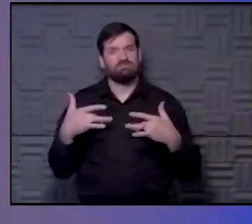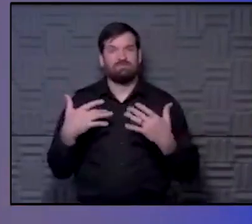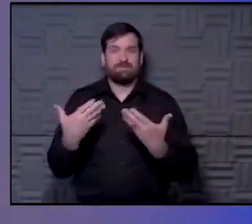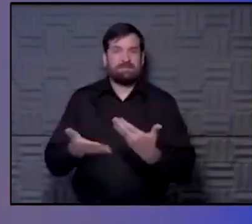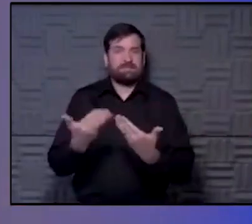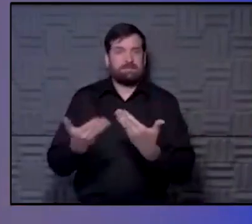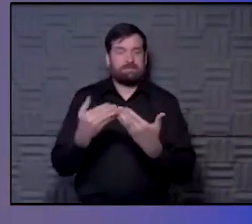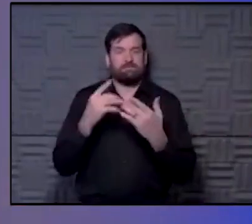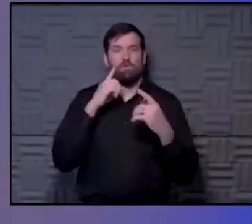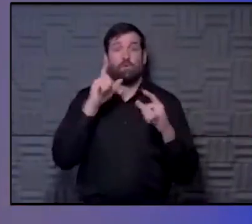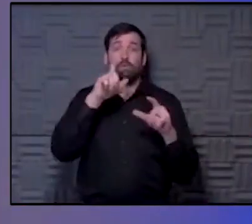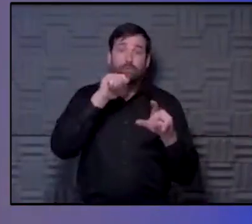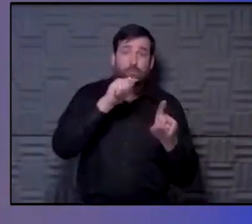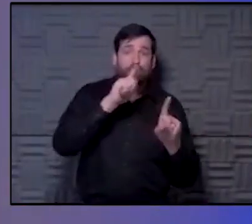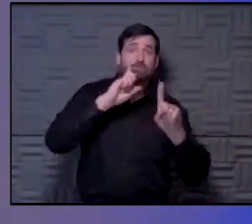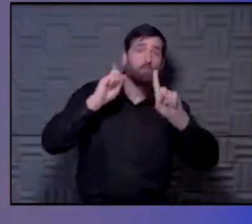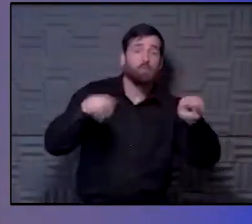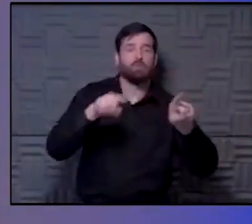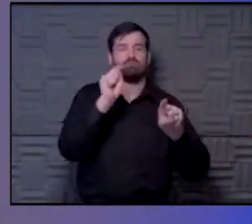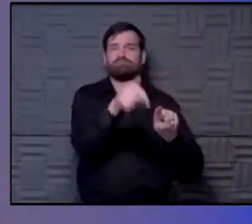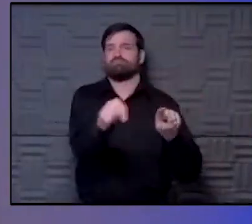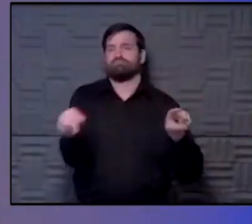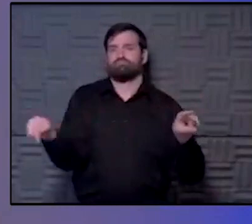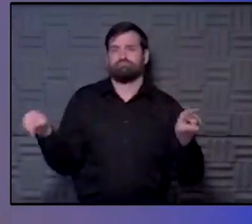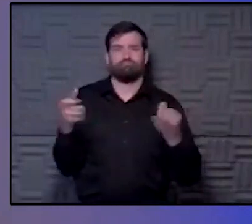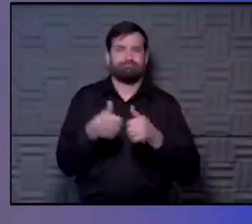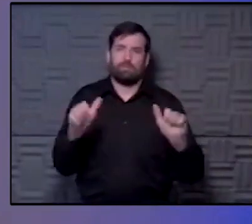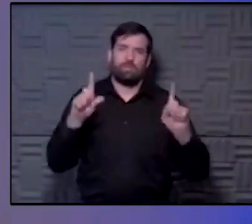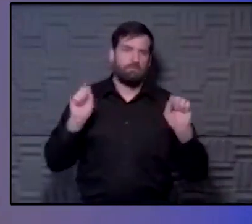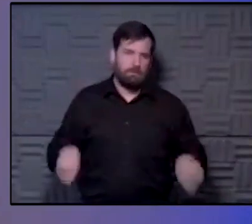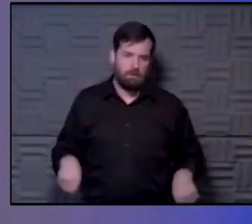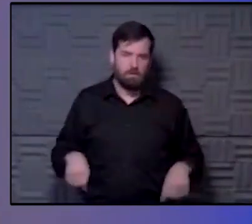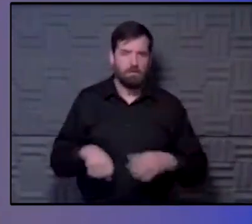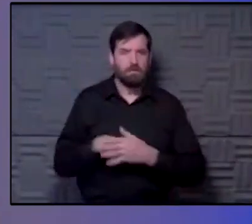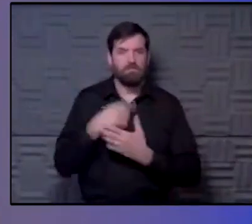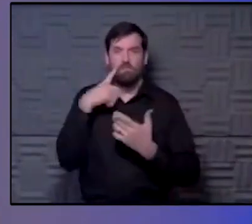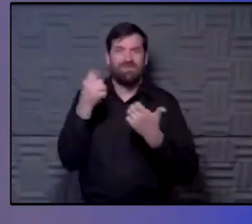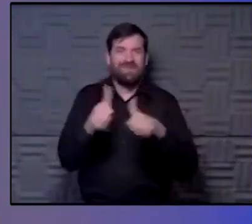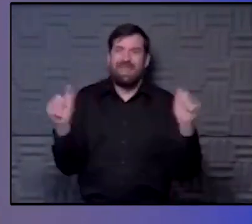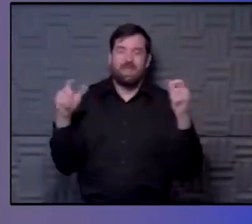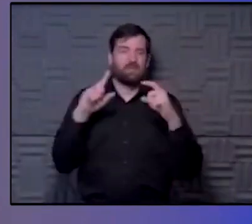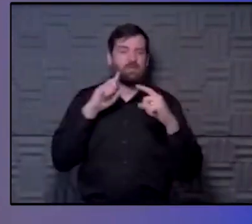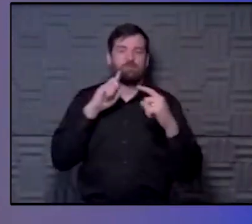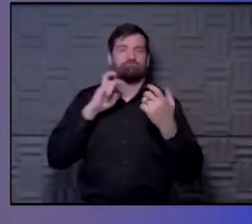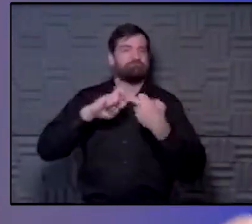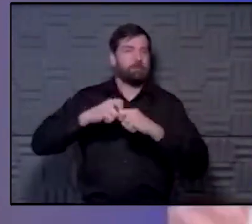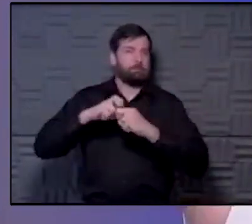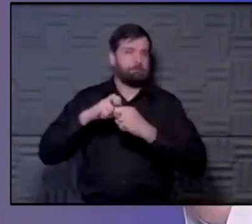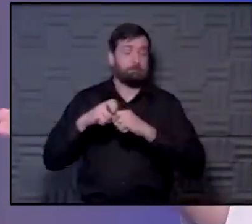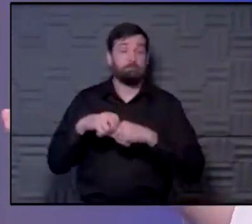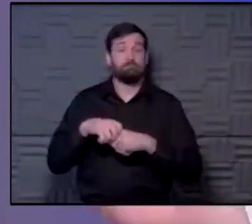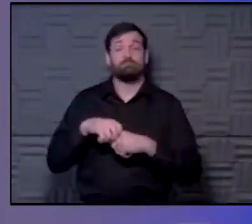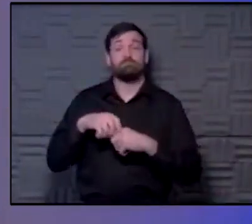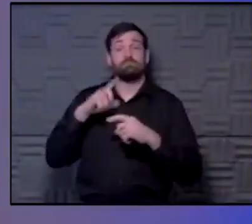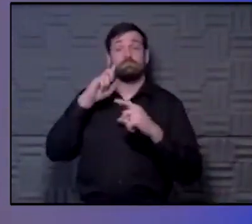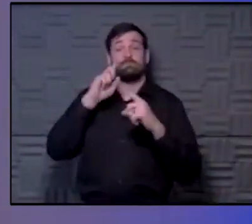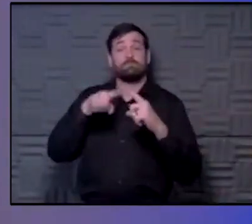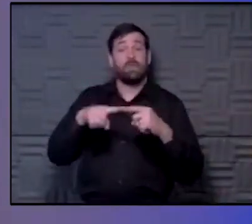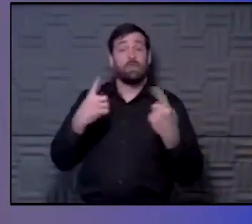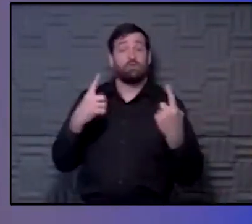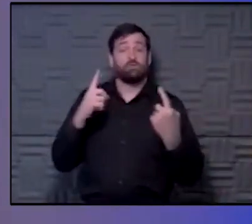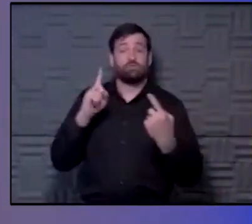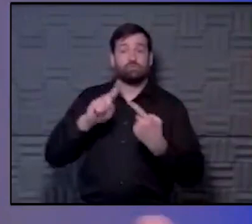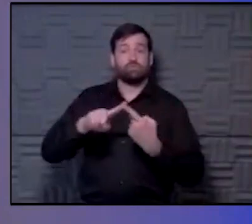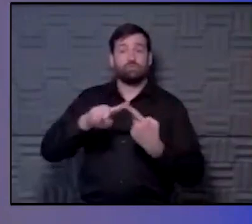far as potential side effects and adverse events related to vaccines. We actually found the allergic reaction